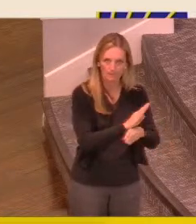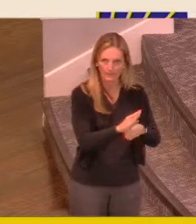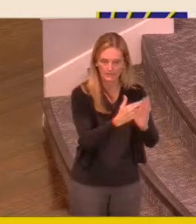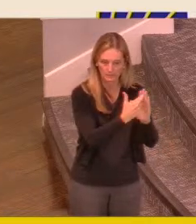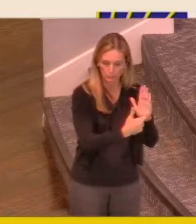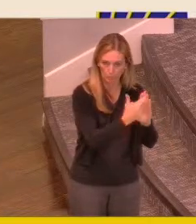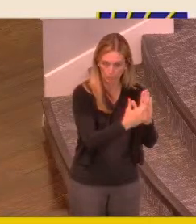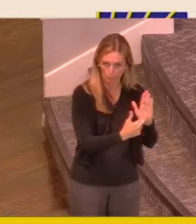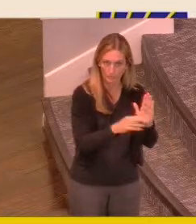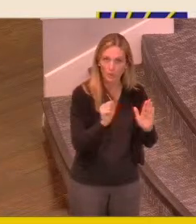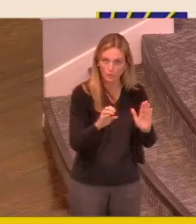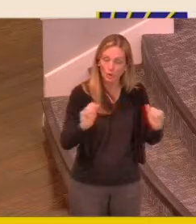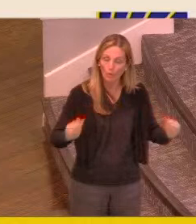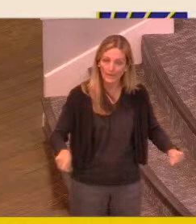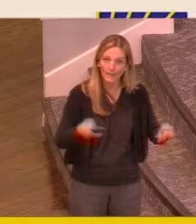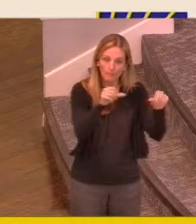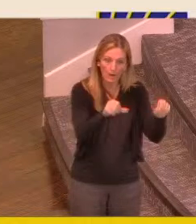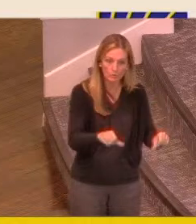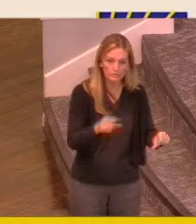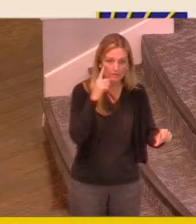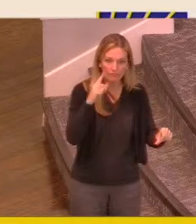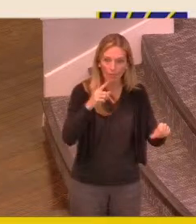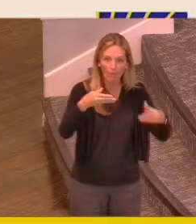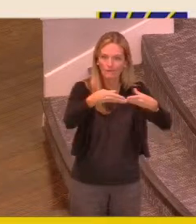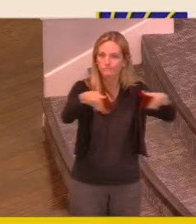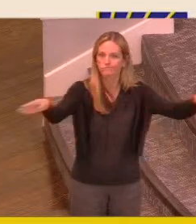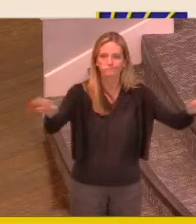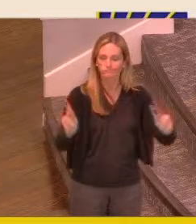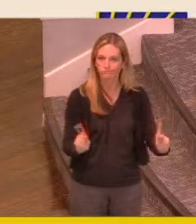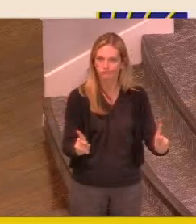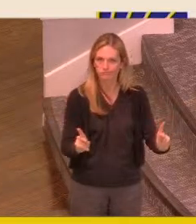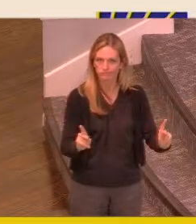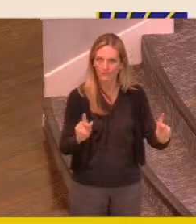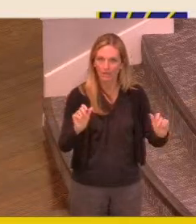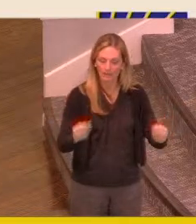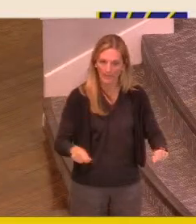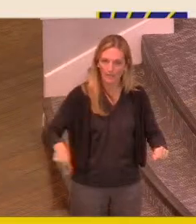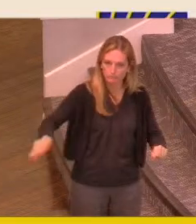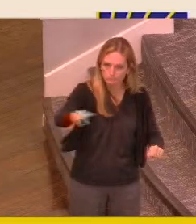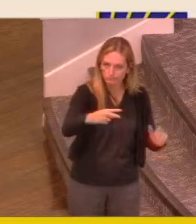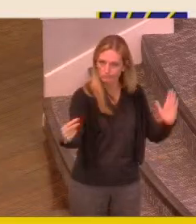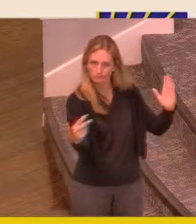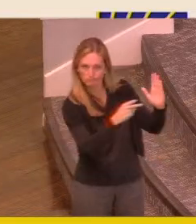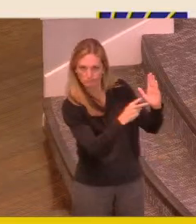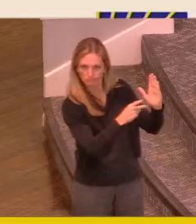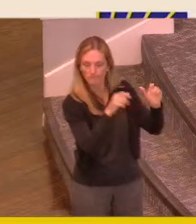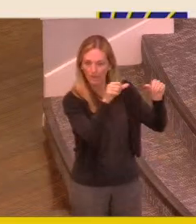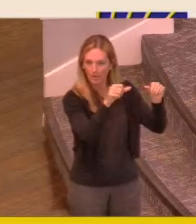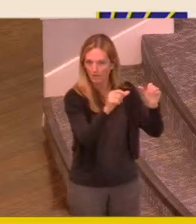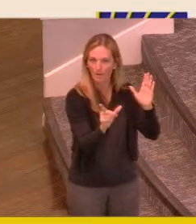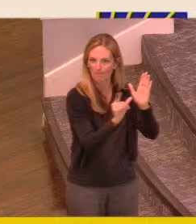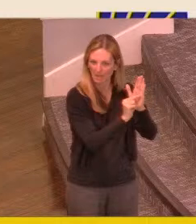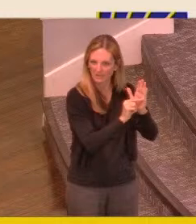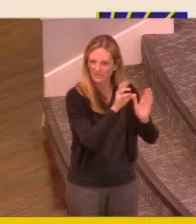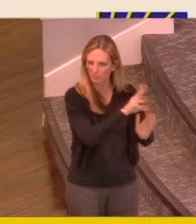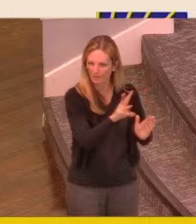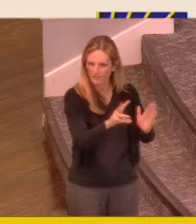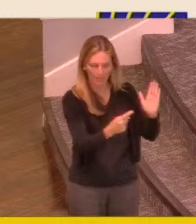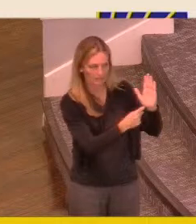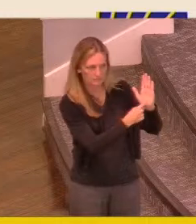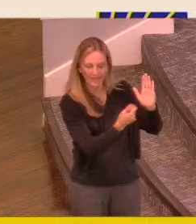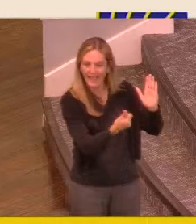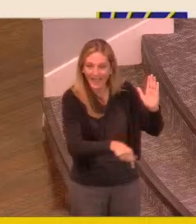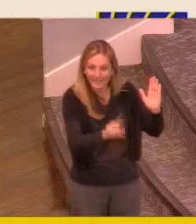a publicly available document that's a salary plan guide that can be published on our website, that